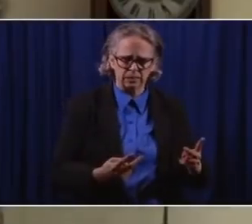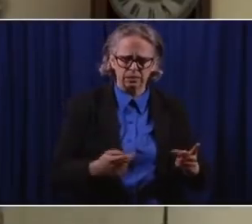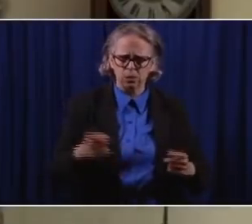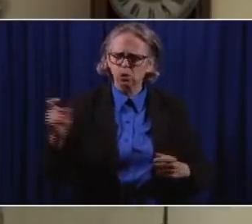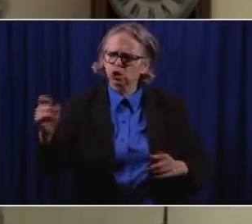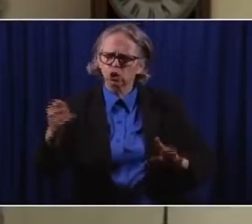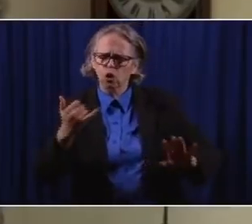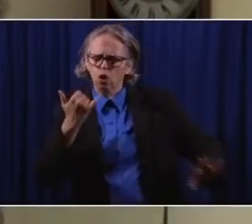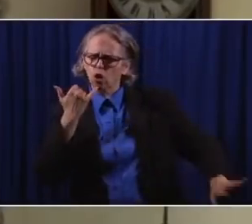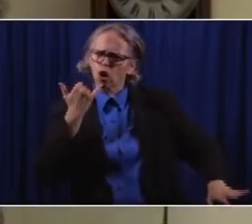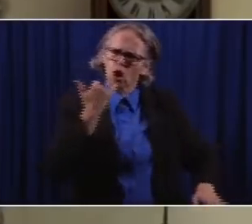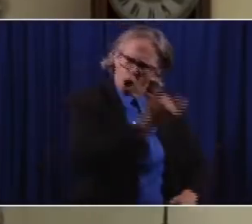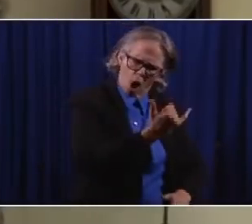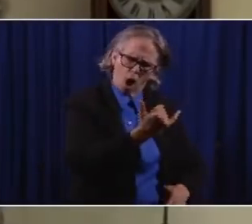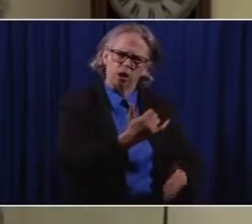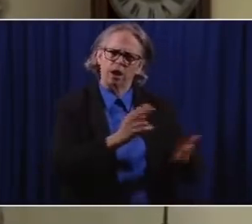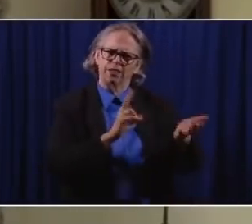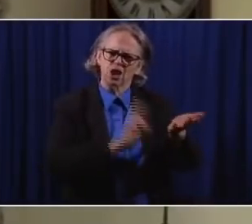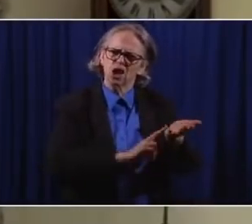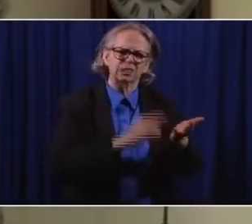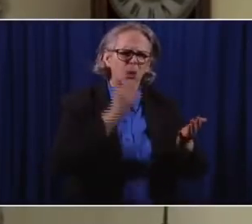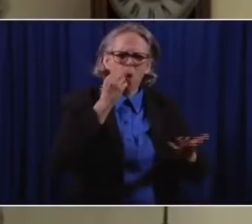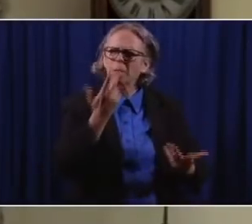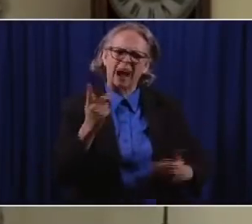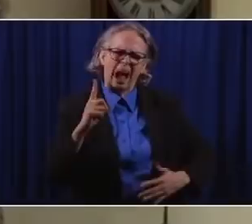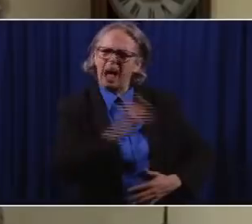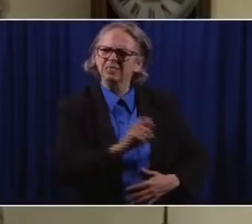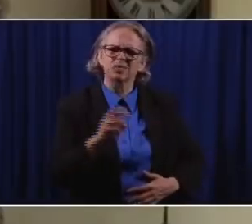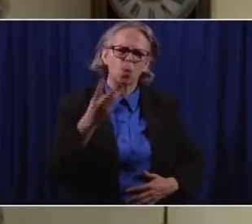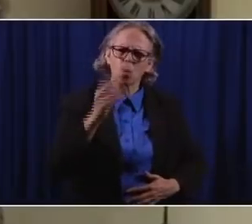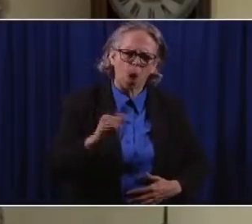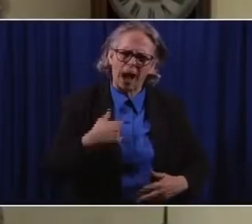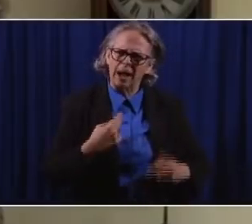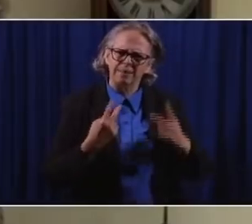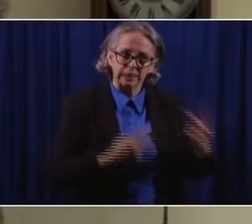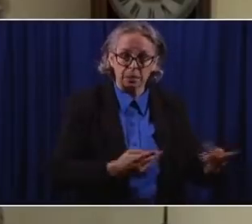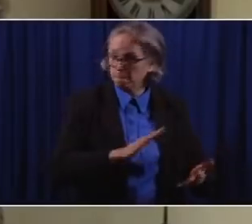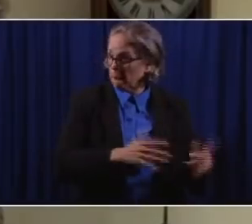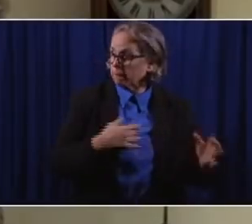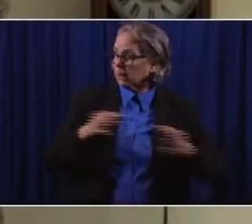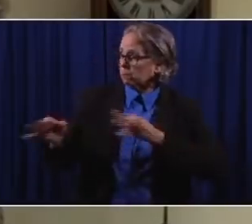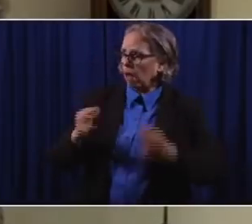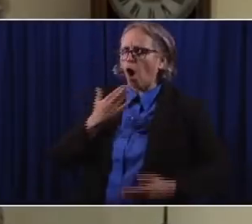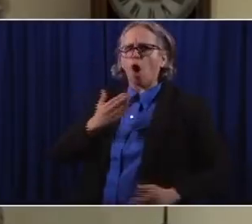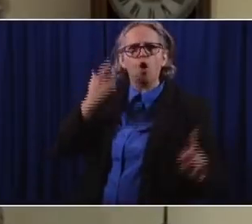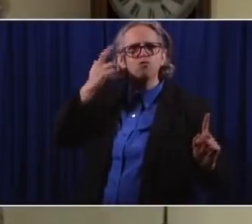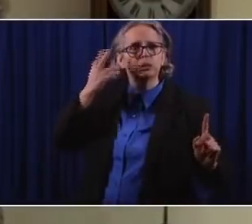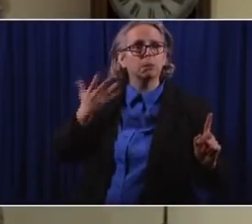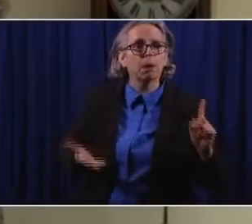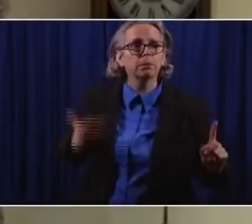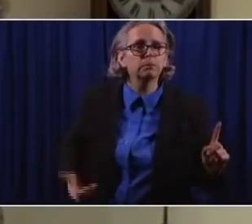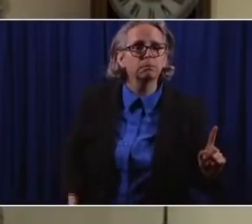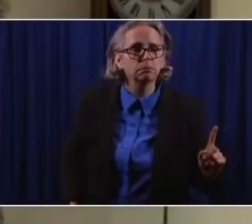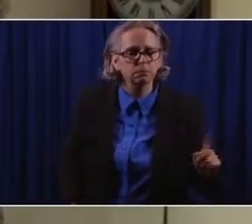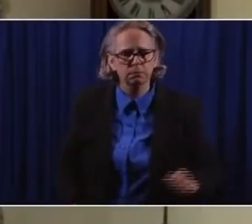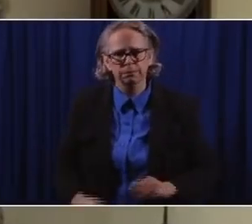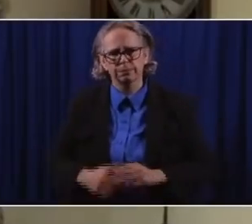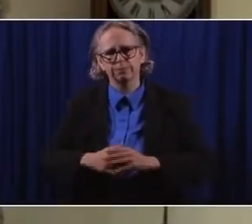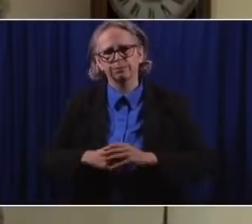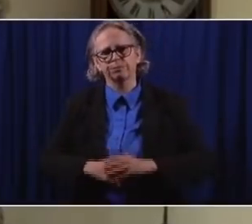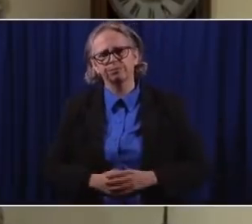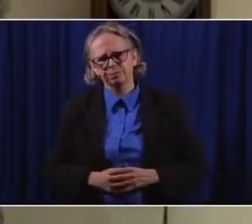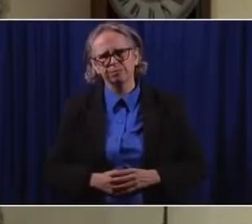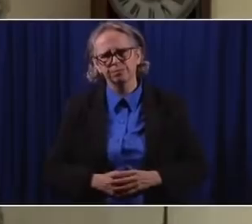living. They may have a good reason for doing it, but you should talk directly to them about that. But we